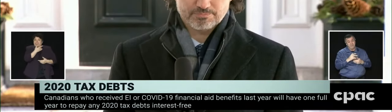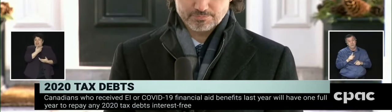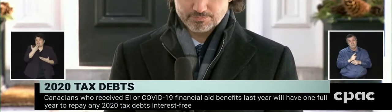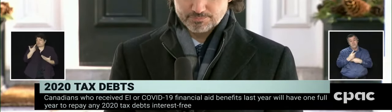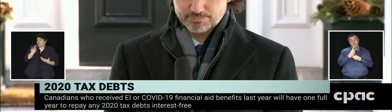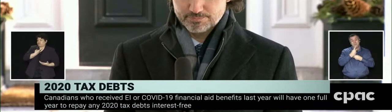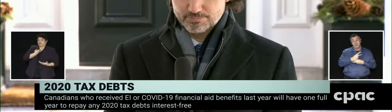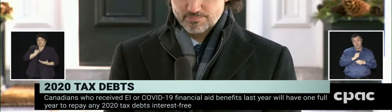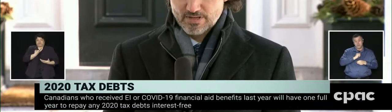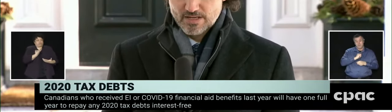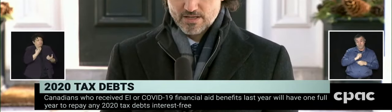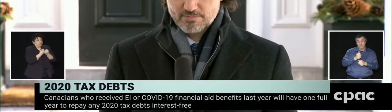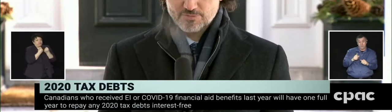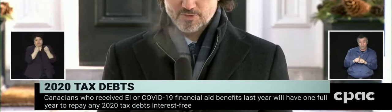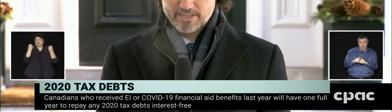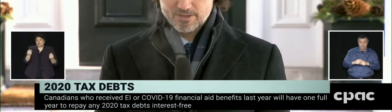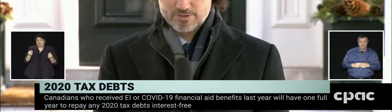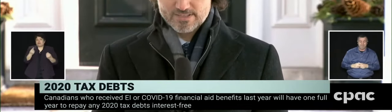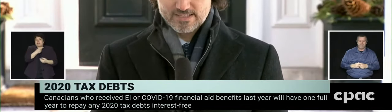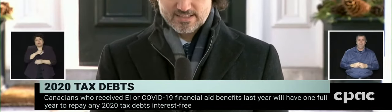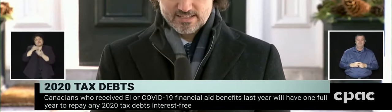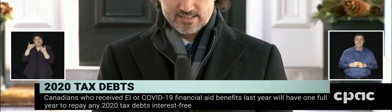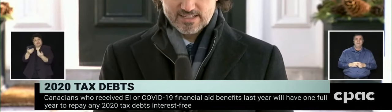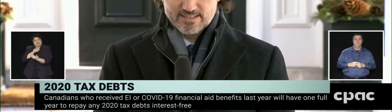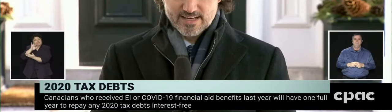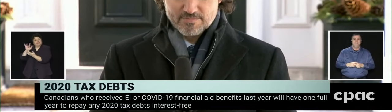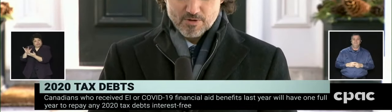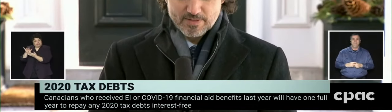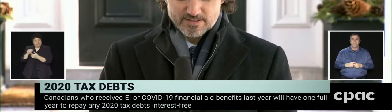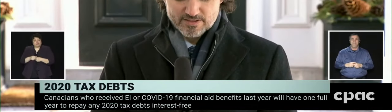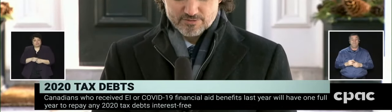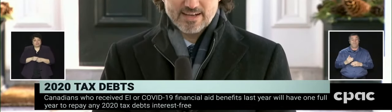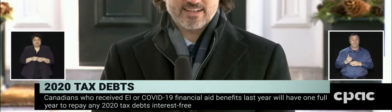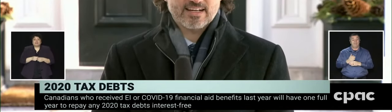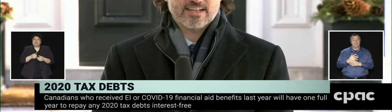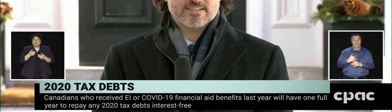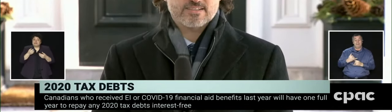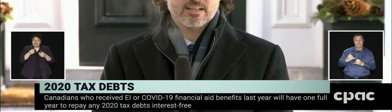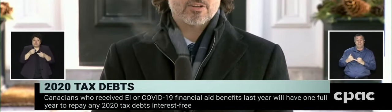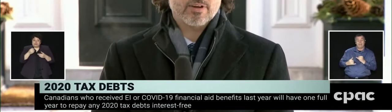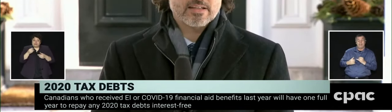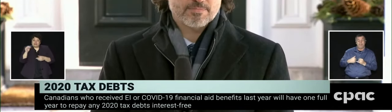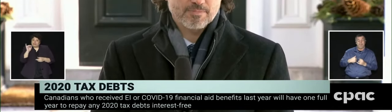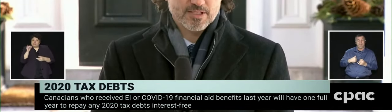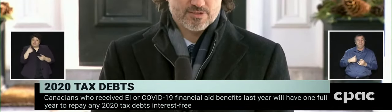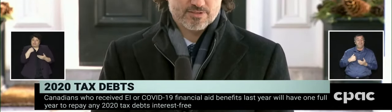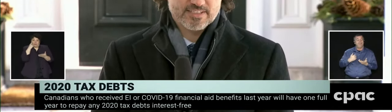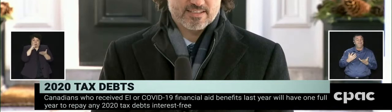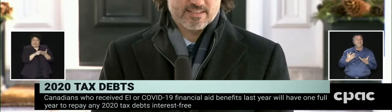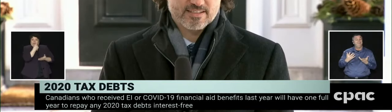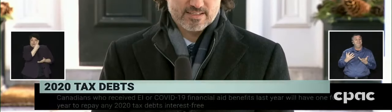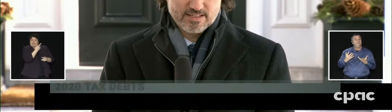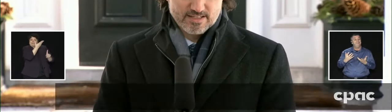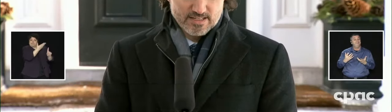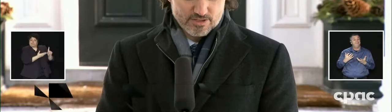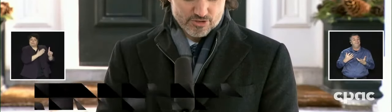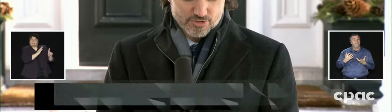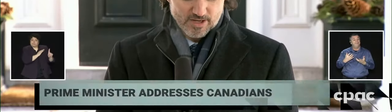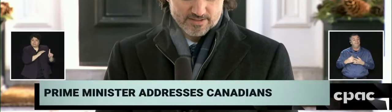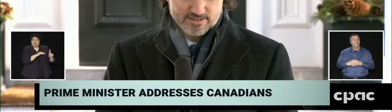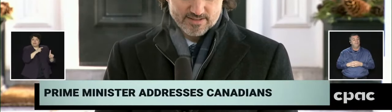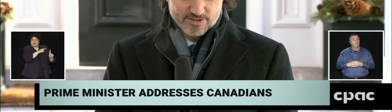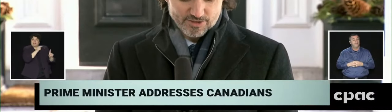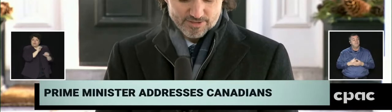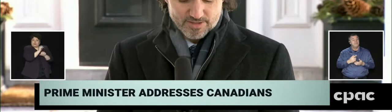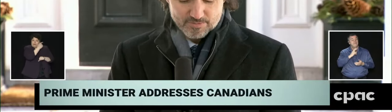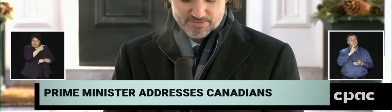vous. Before I close, I'd like to take a moment to recognize a great public servant, Ian